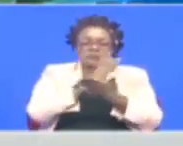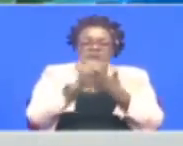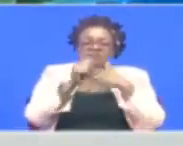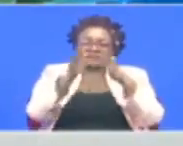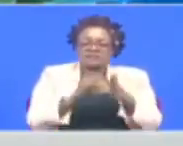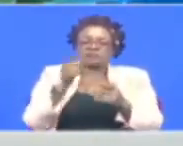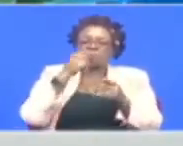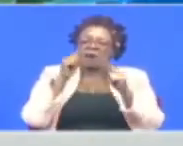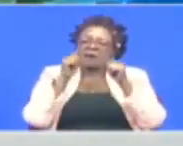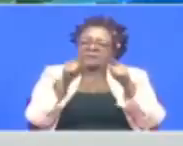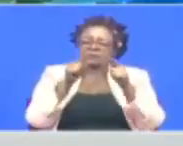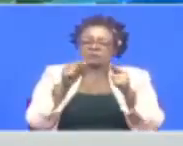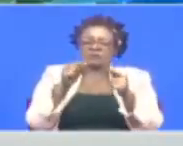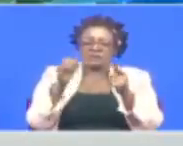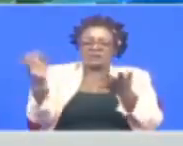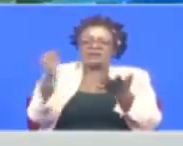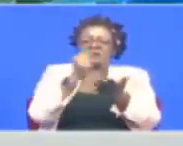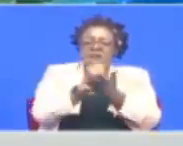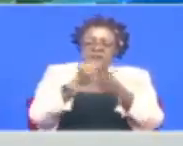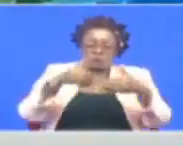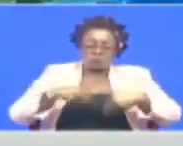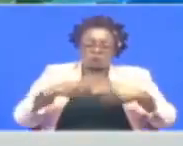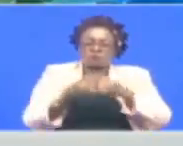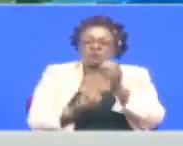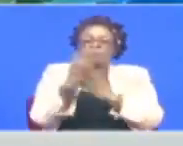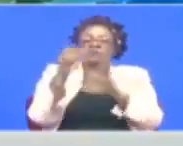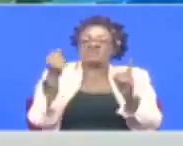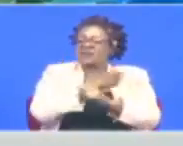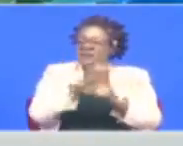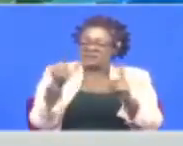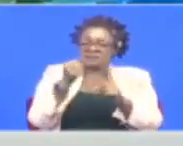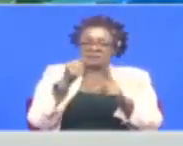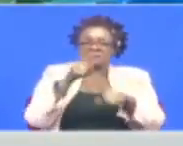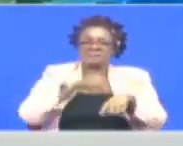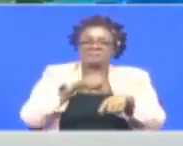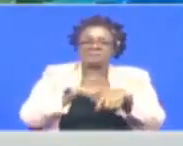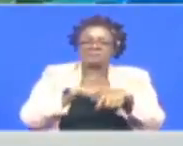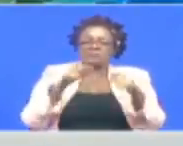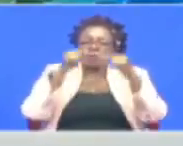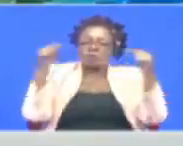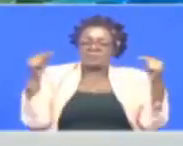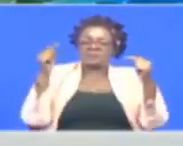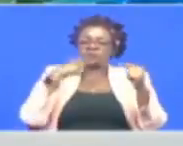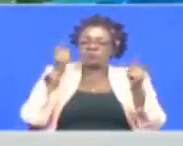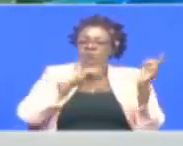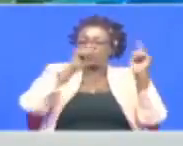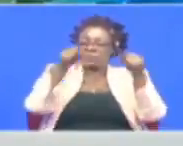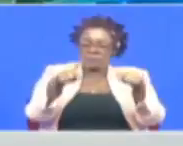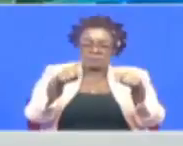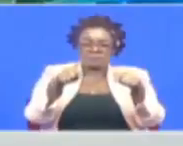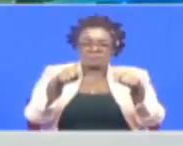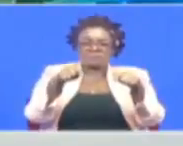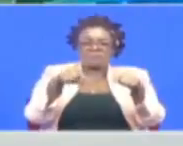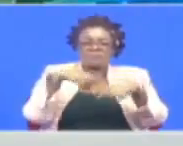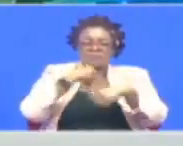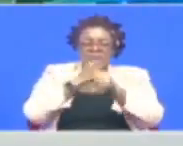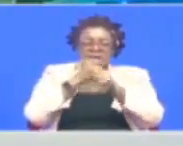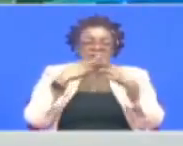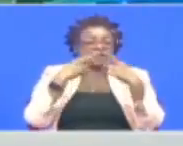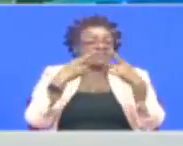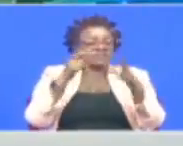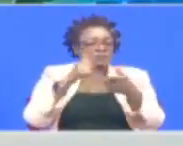of hiring youth to cause chaos and violence against opponents visiting their political backyards, making reference to what happened